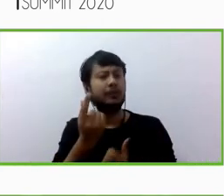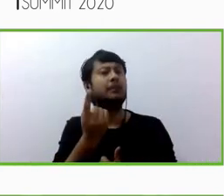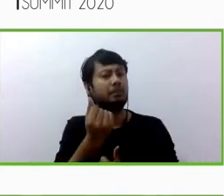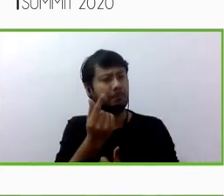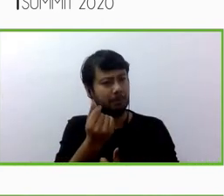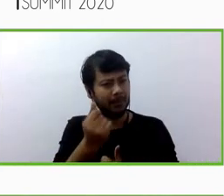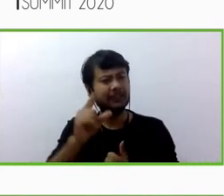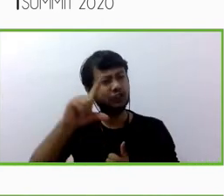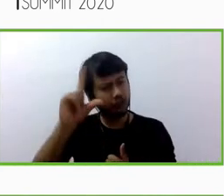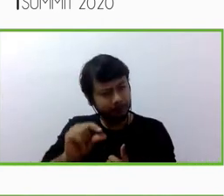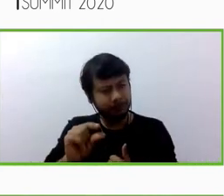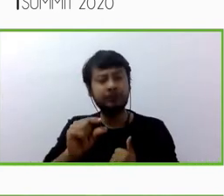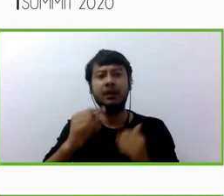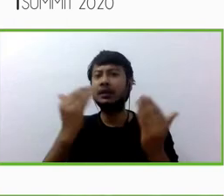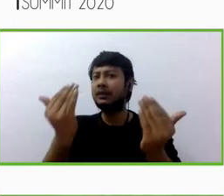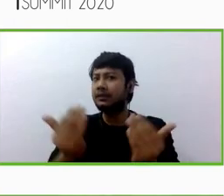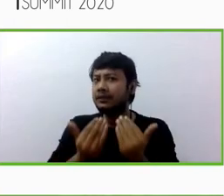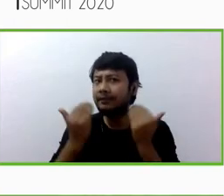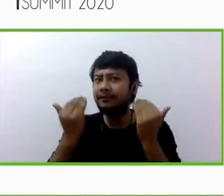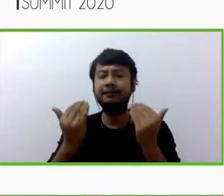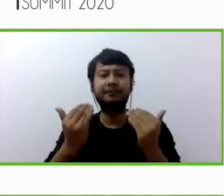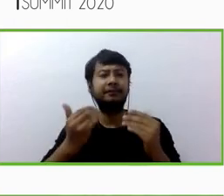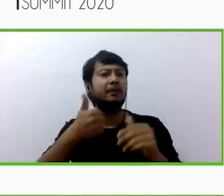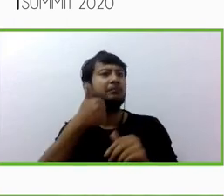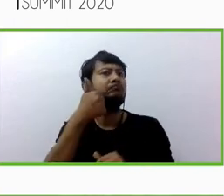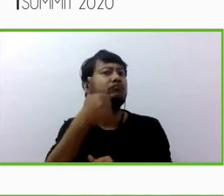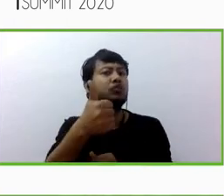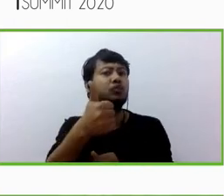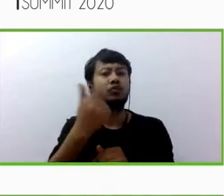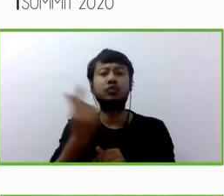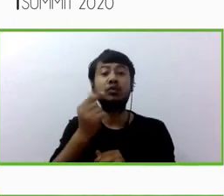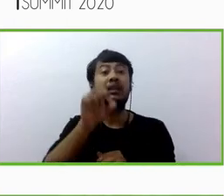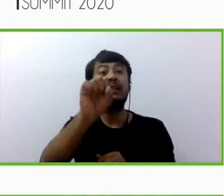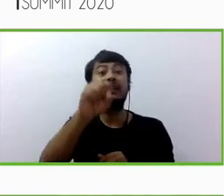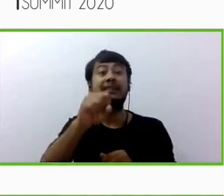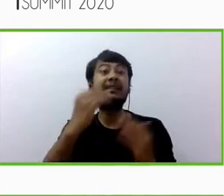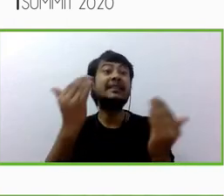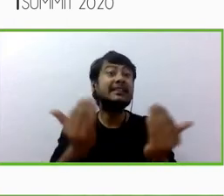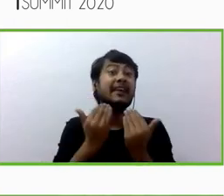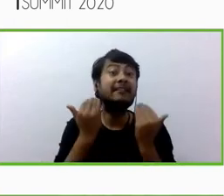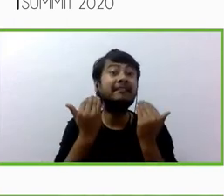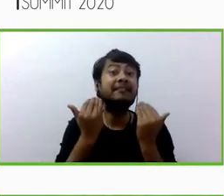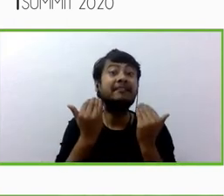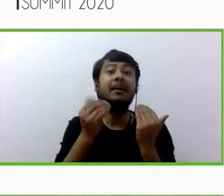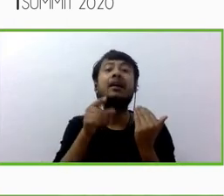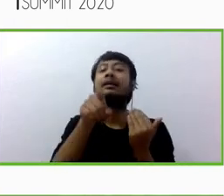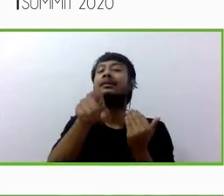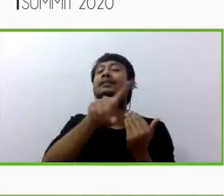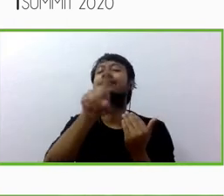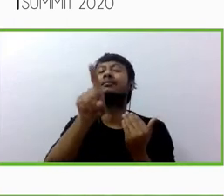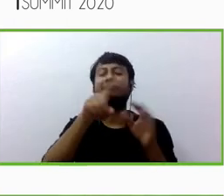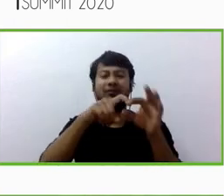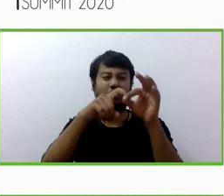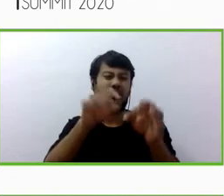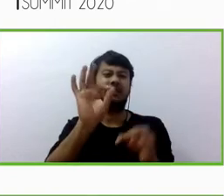safely, which does raise some interesting questions about safety, which we might come to in a later part of our conversation.